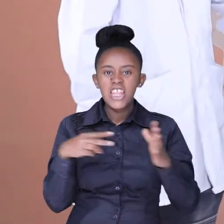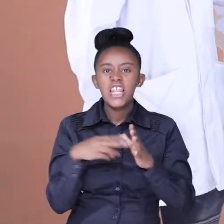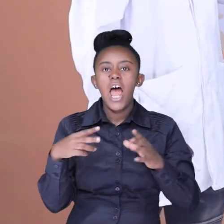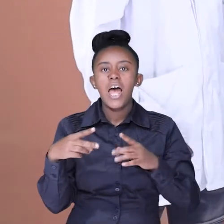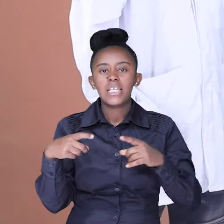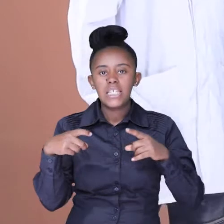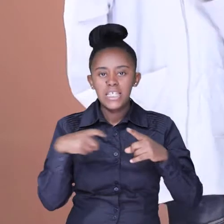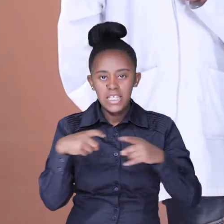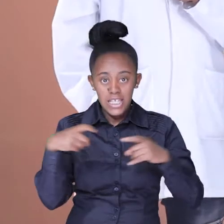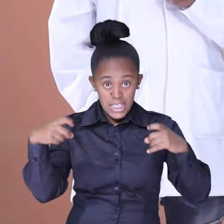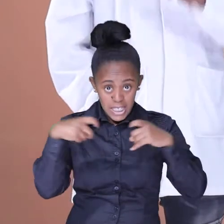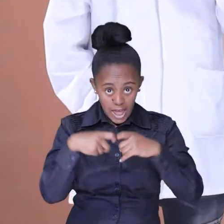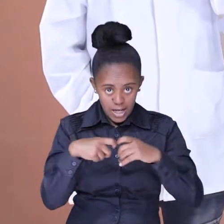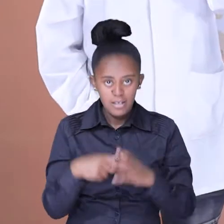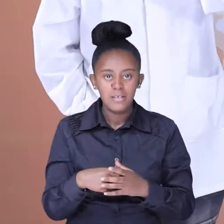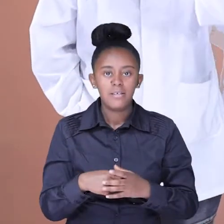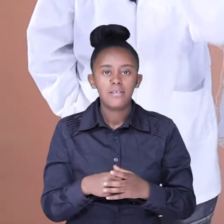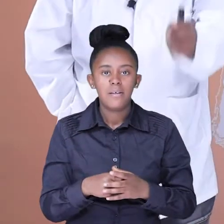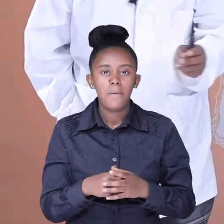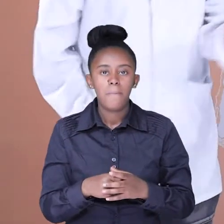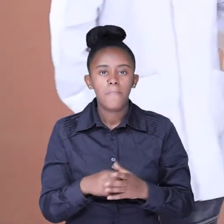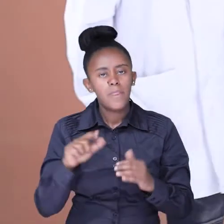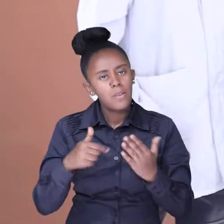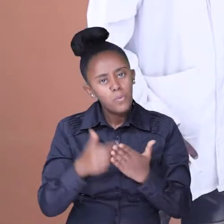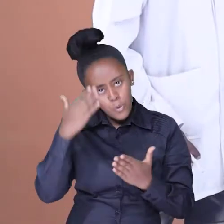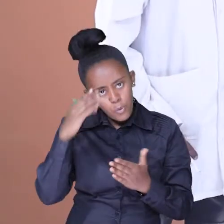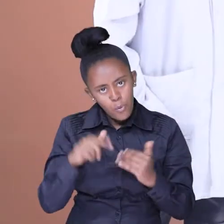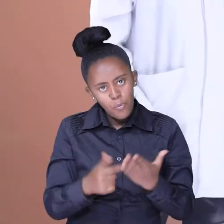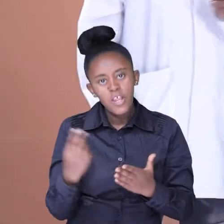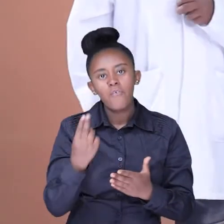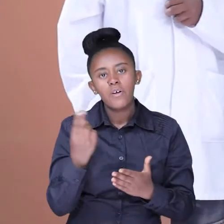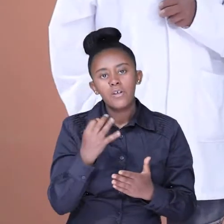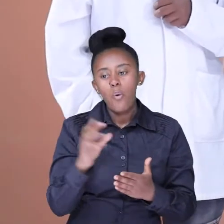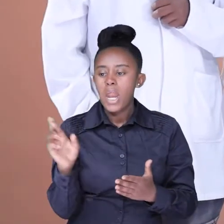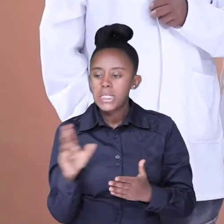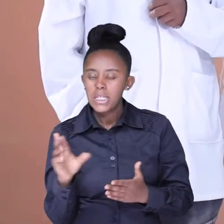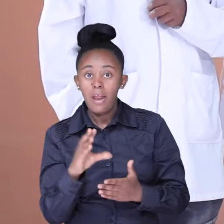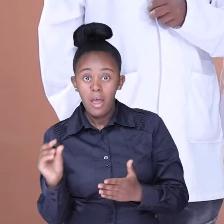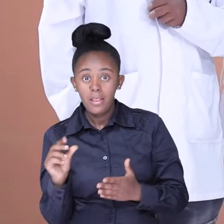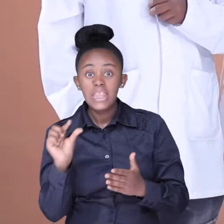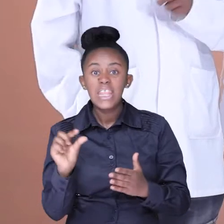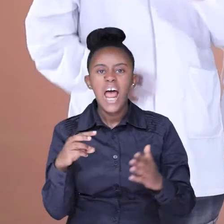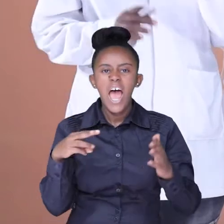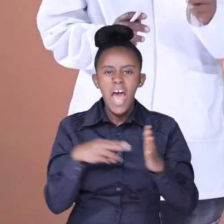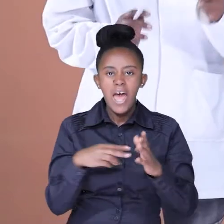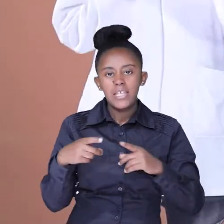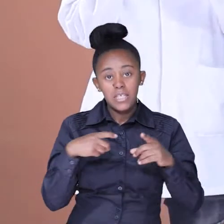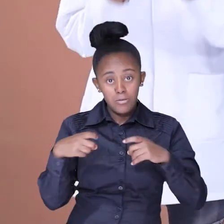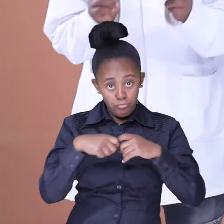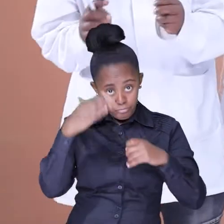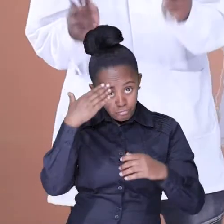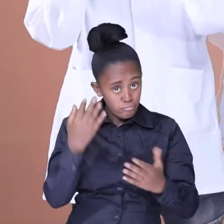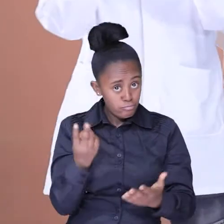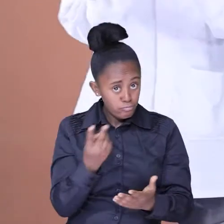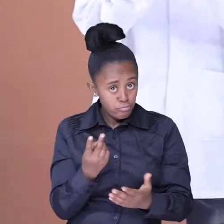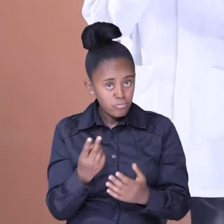of transistors, and also we know about the function of resistors. So this